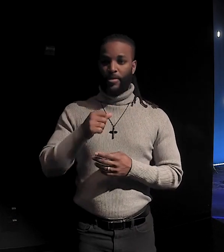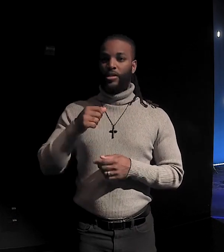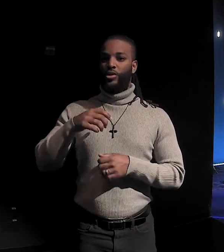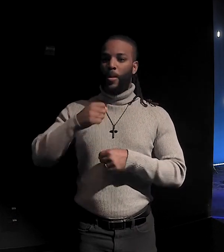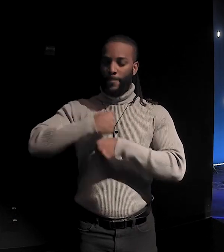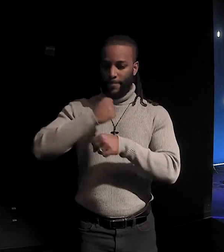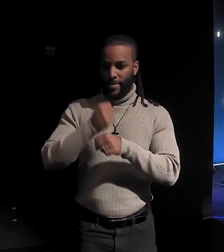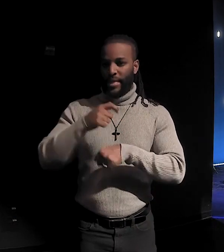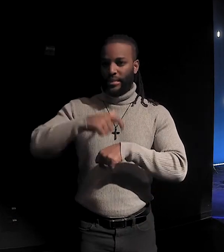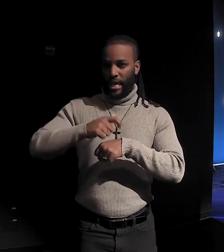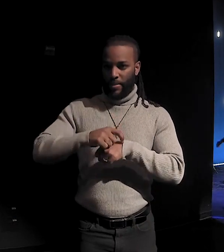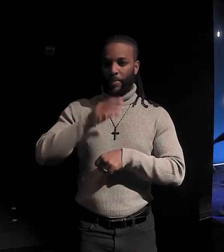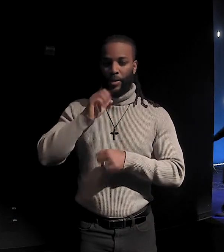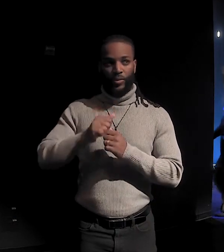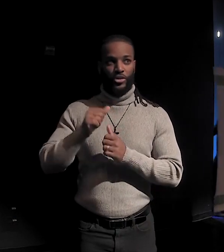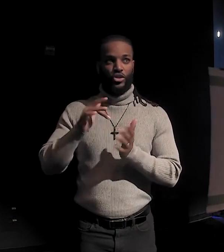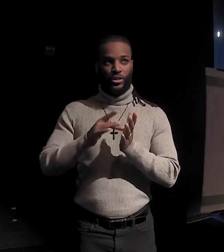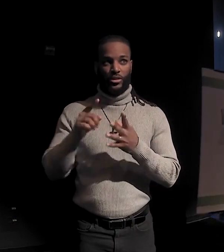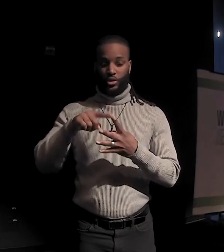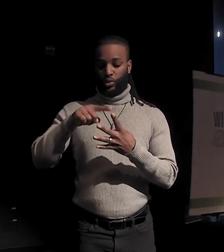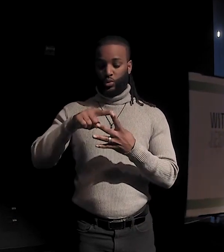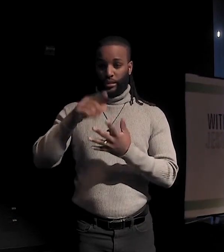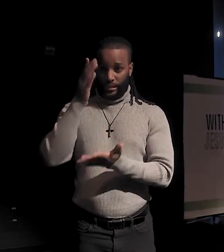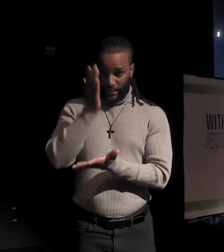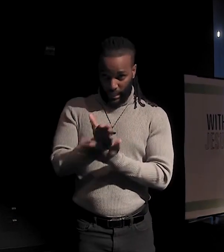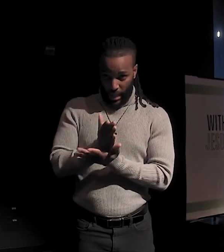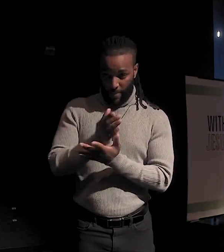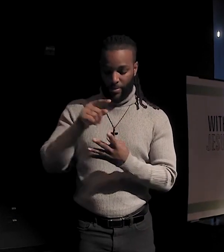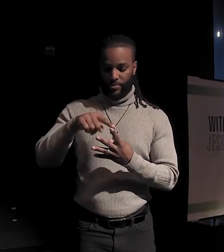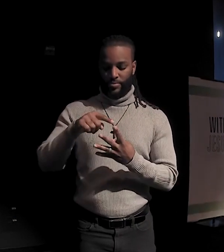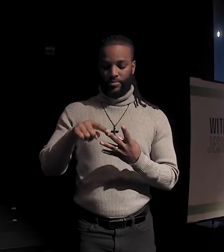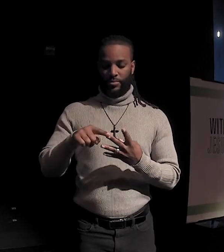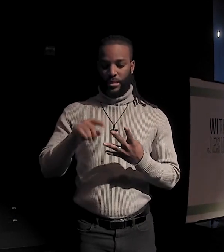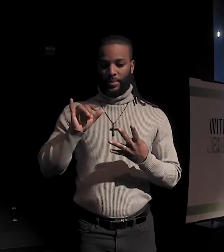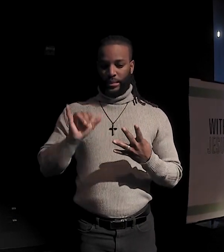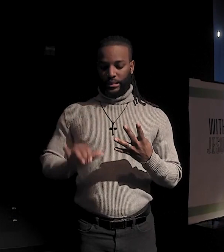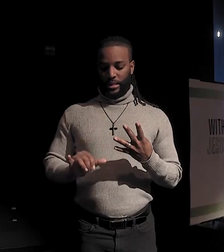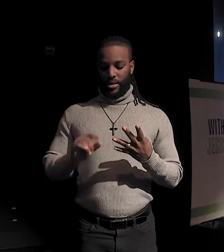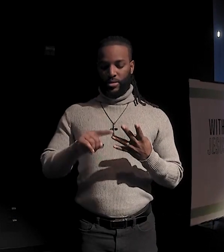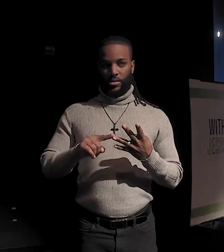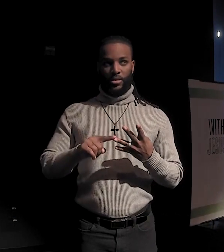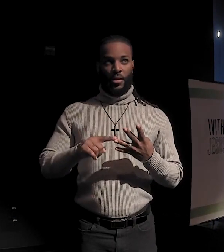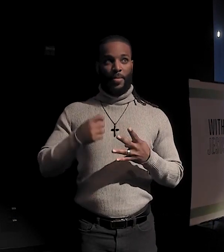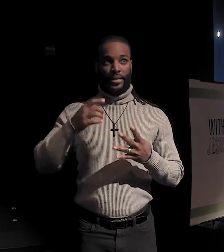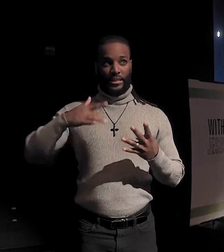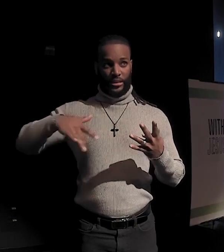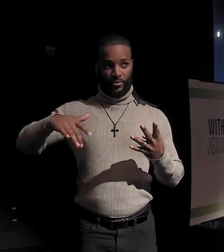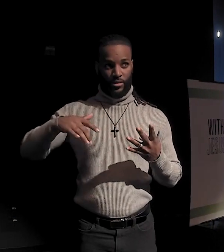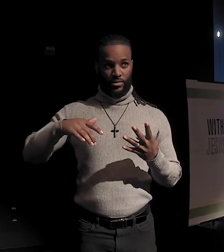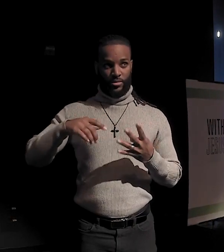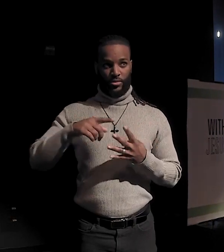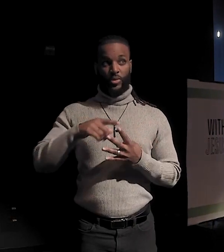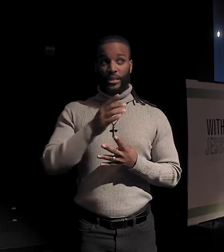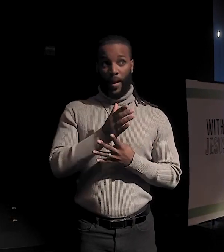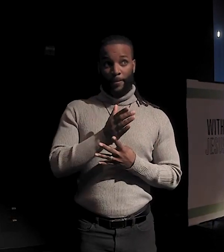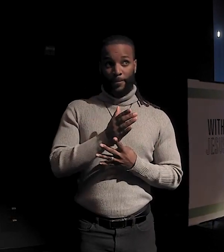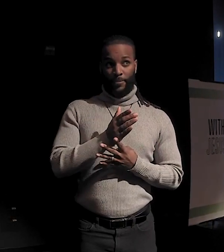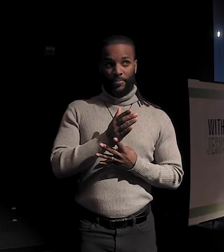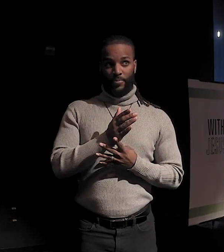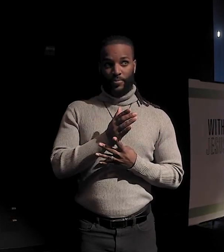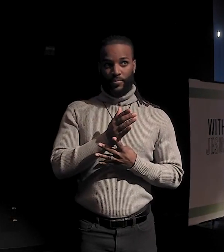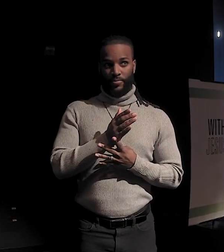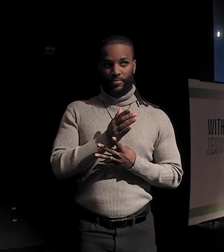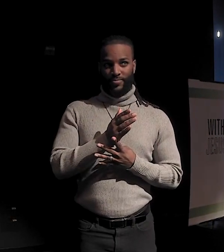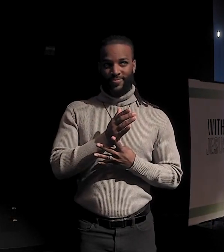time to be with Jesus, to stop and be still, carve out space to stop,